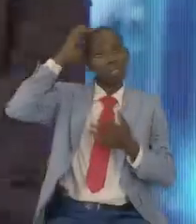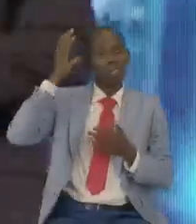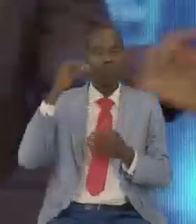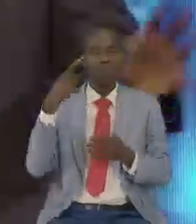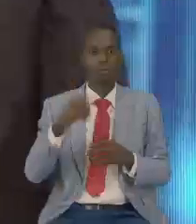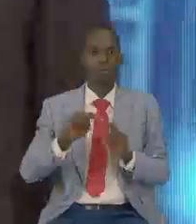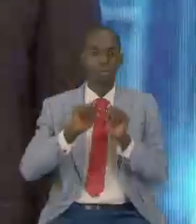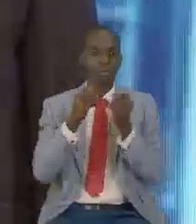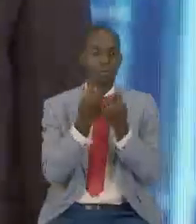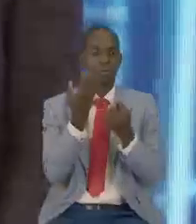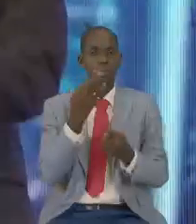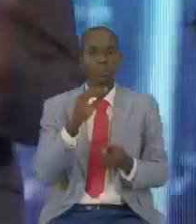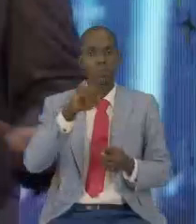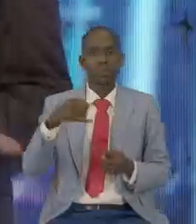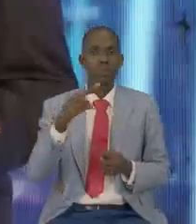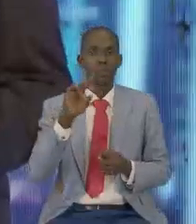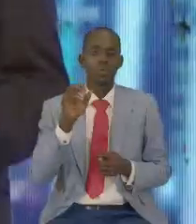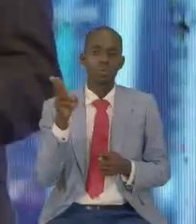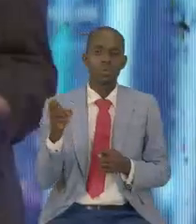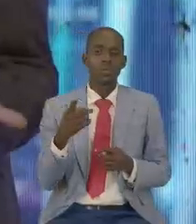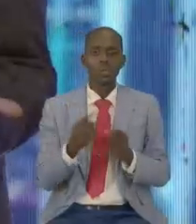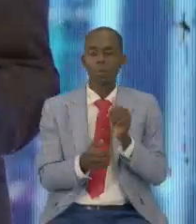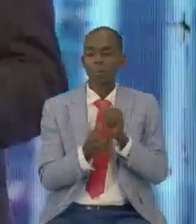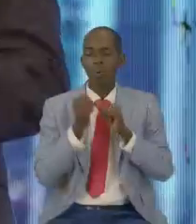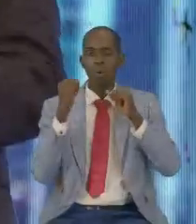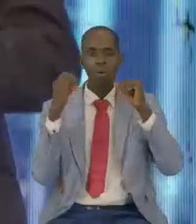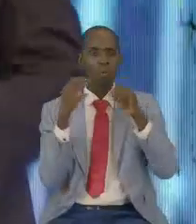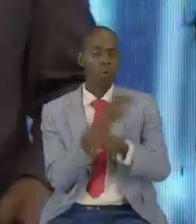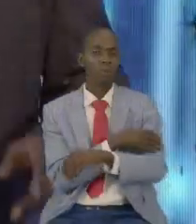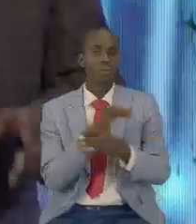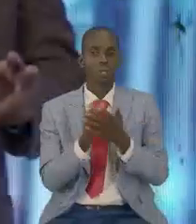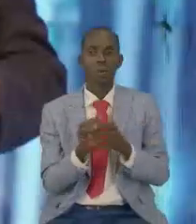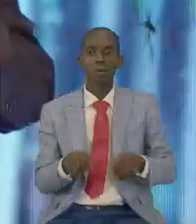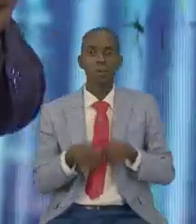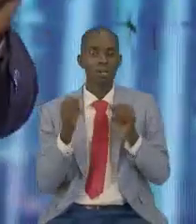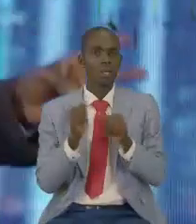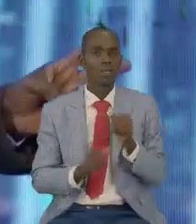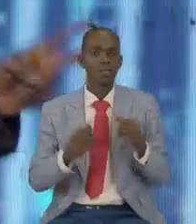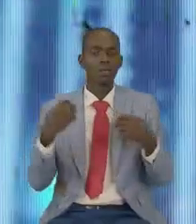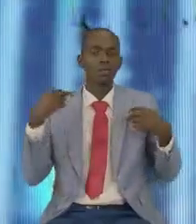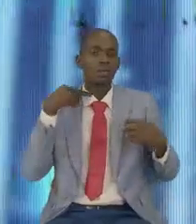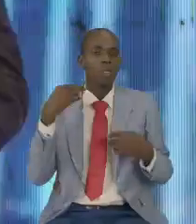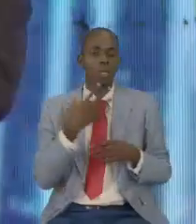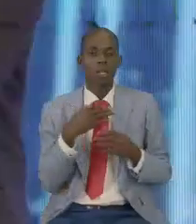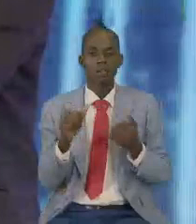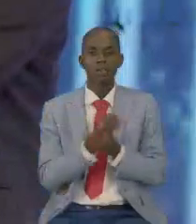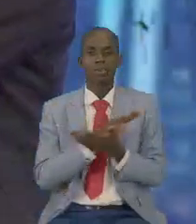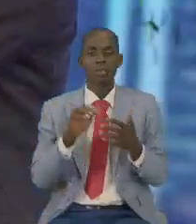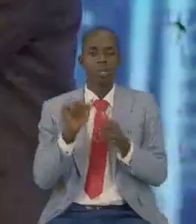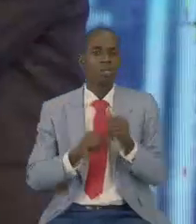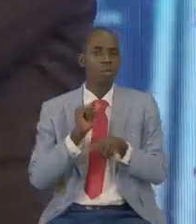that breaks every yoke and destroys every work of the devil. And it's the lamb